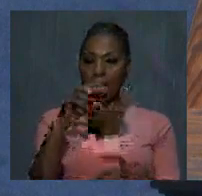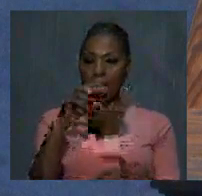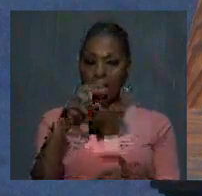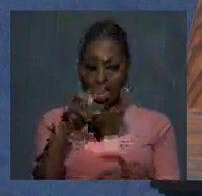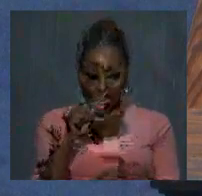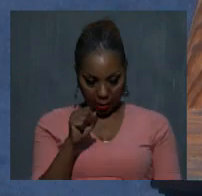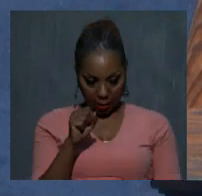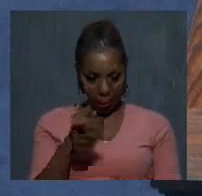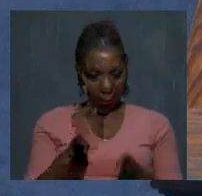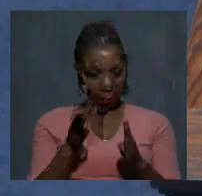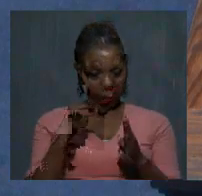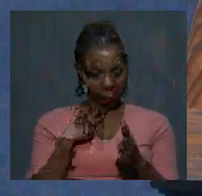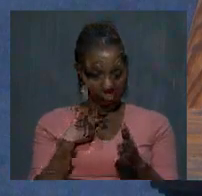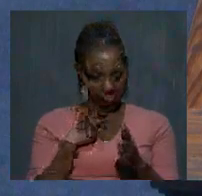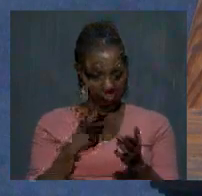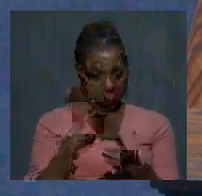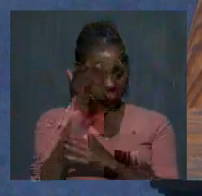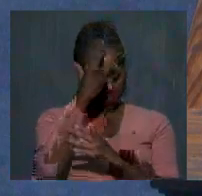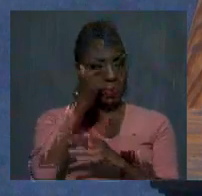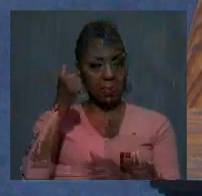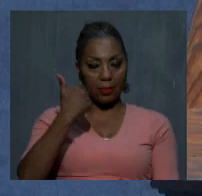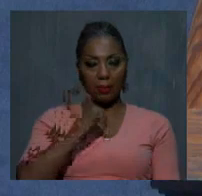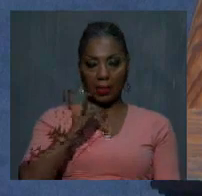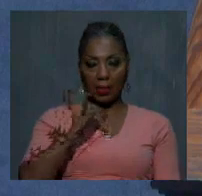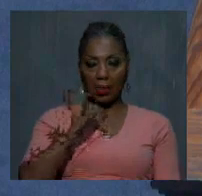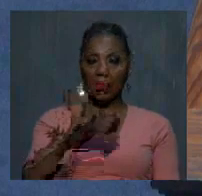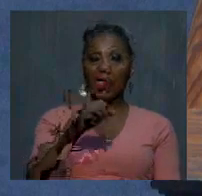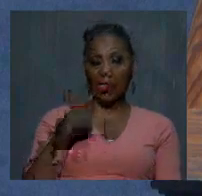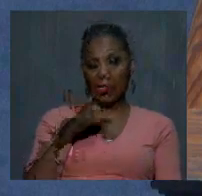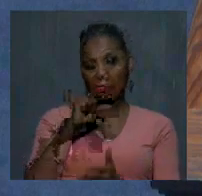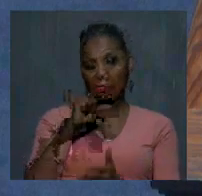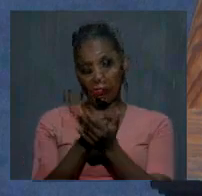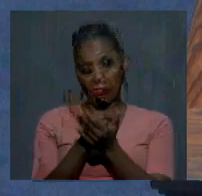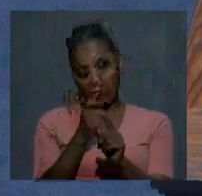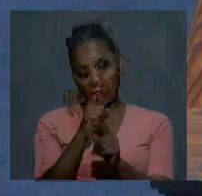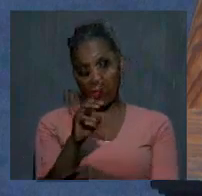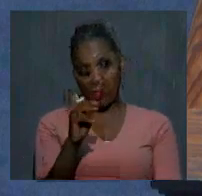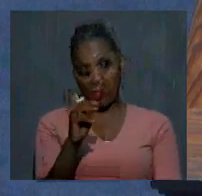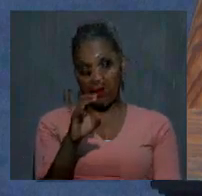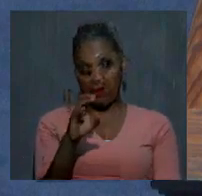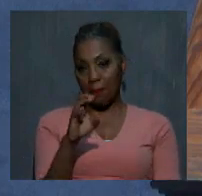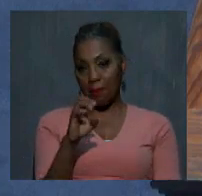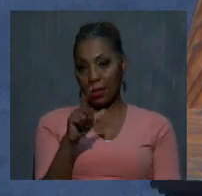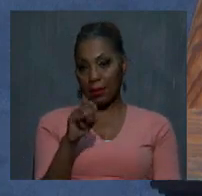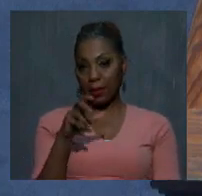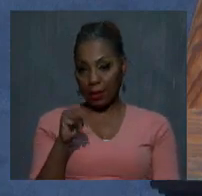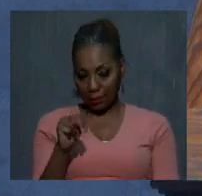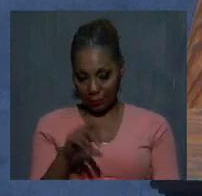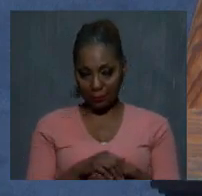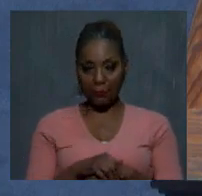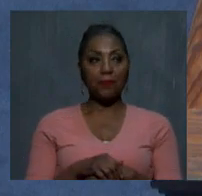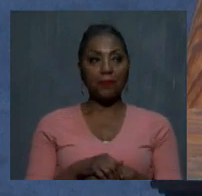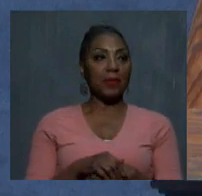it's allowed me to present that with other Brad a little so I want